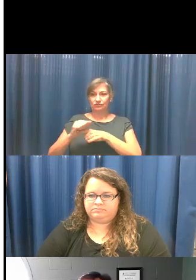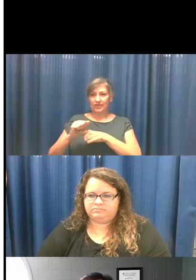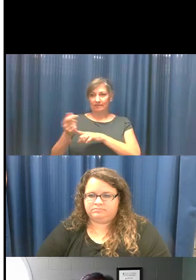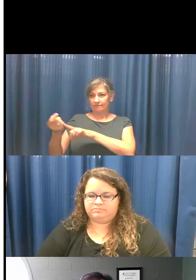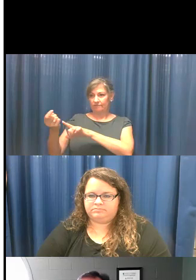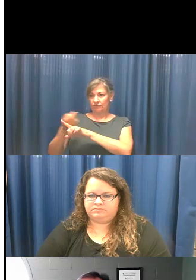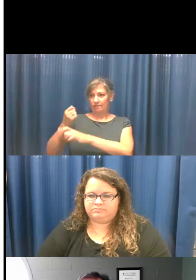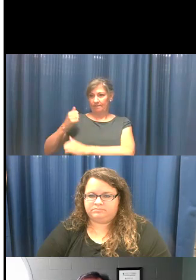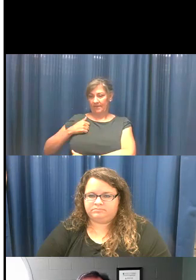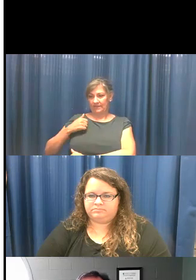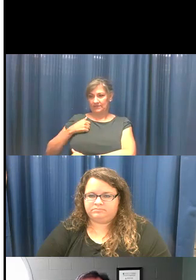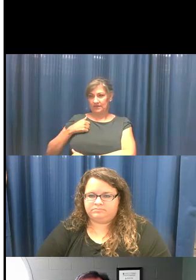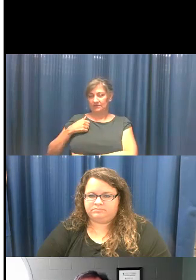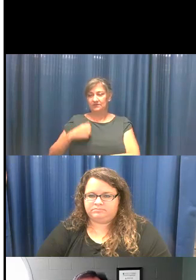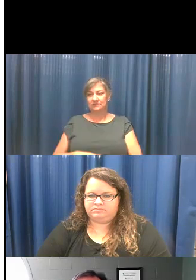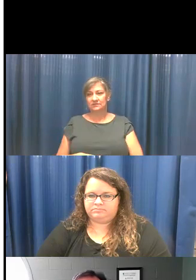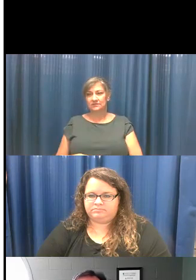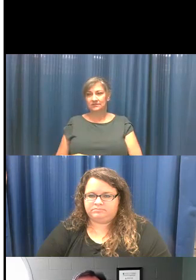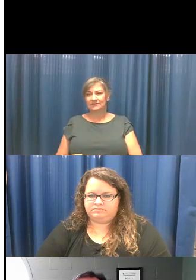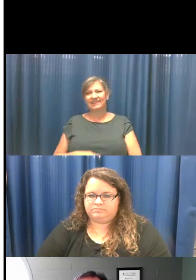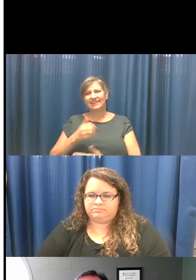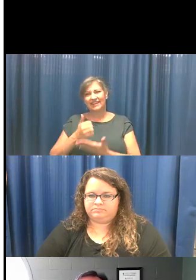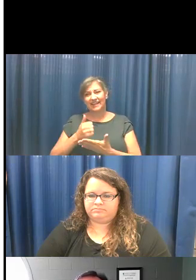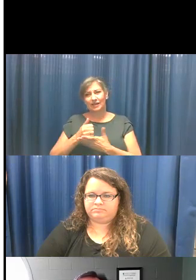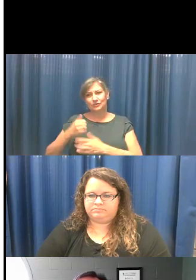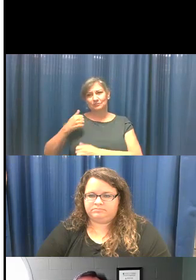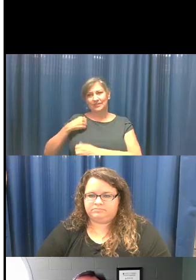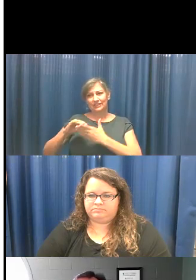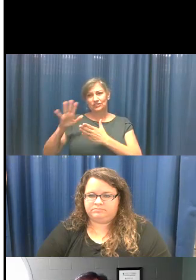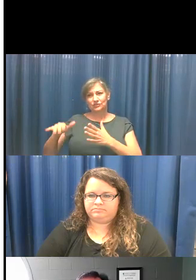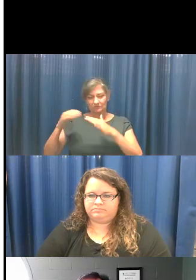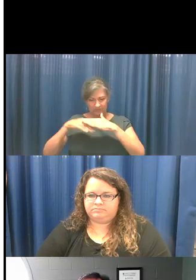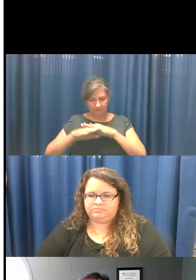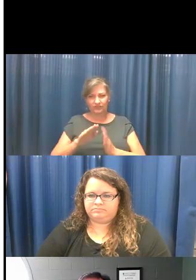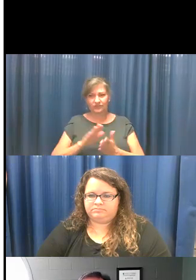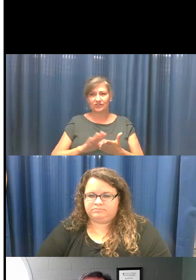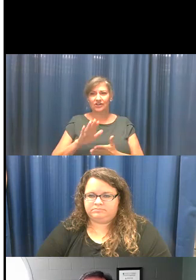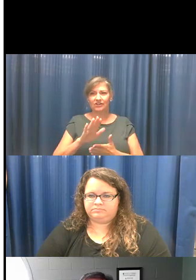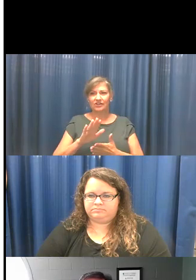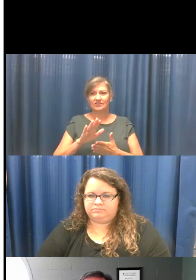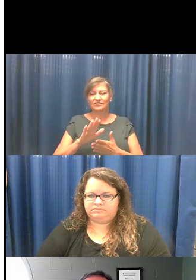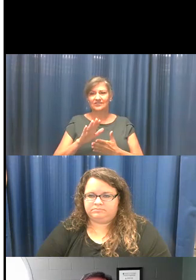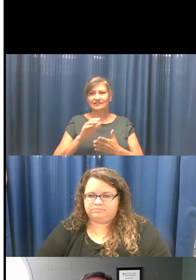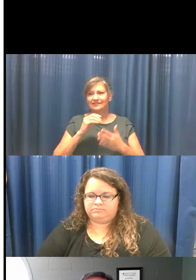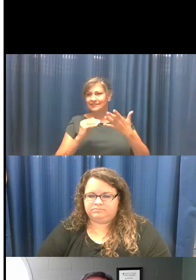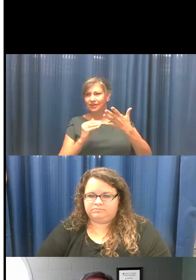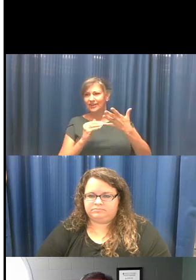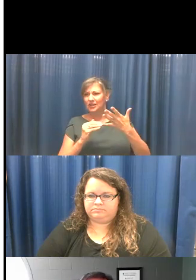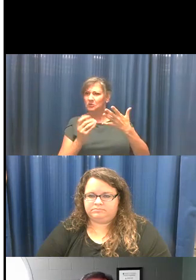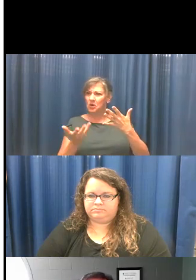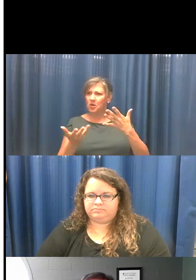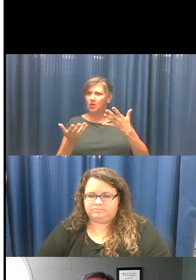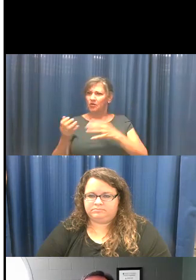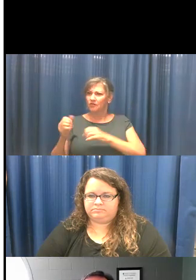military. Really helps when military students can come into college several rungs up the ladder, having credit,